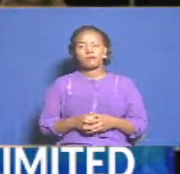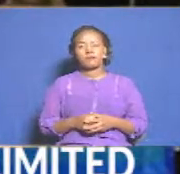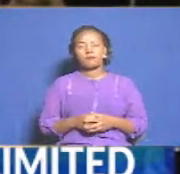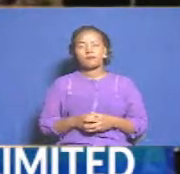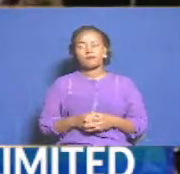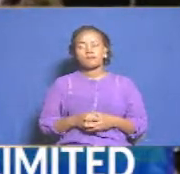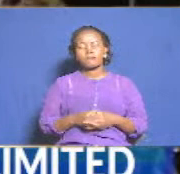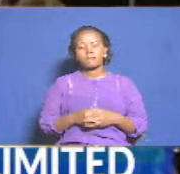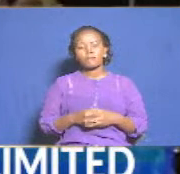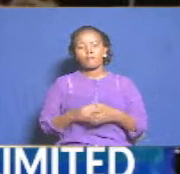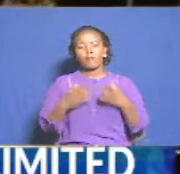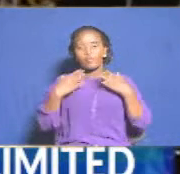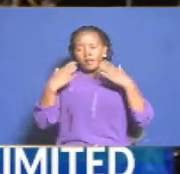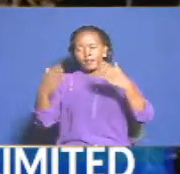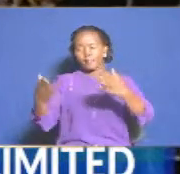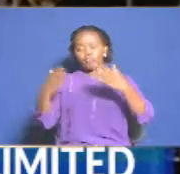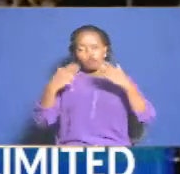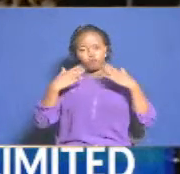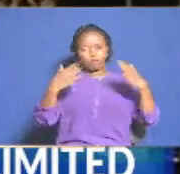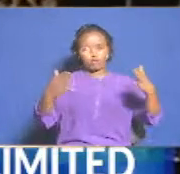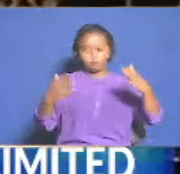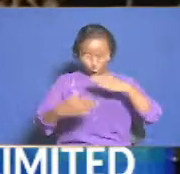Thank you very much, Your Excellency,